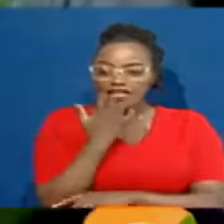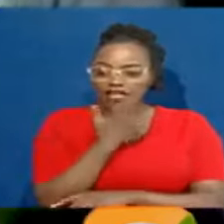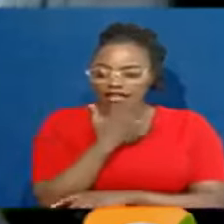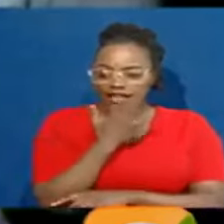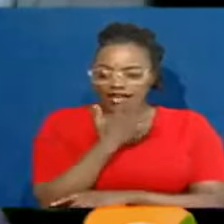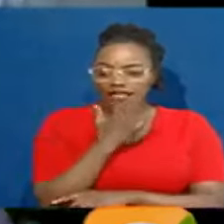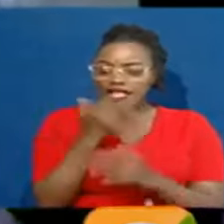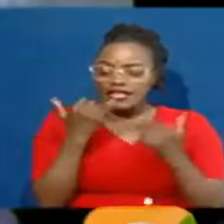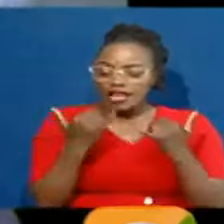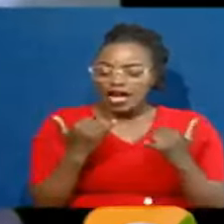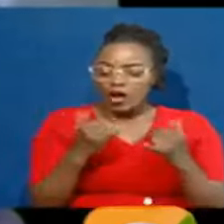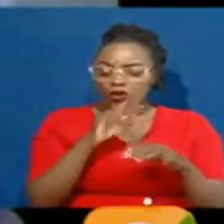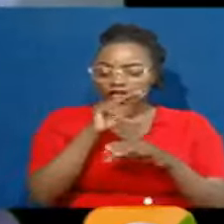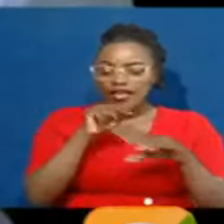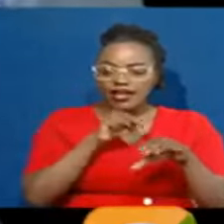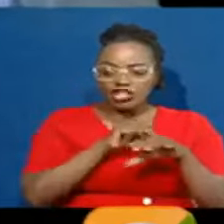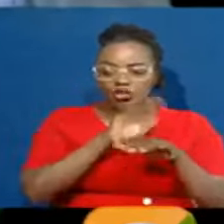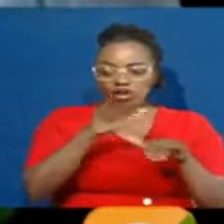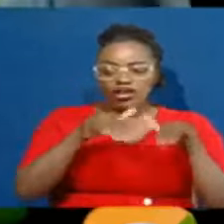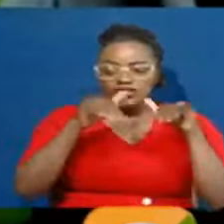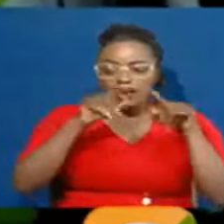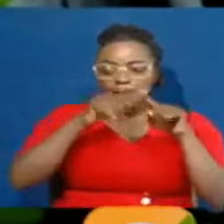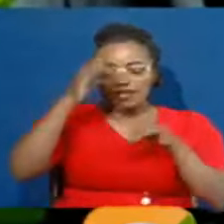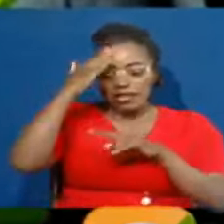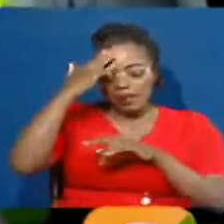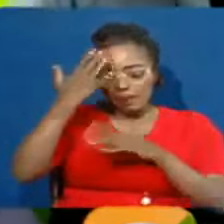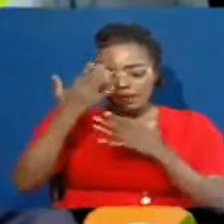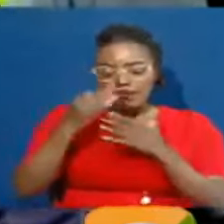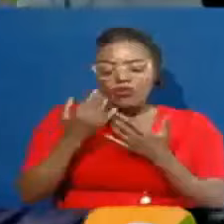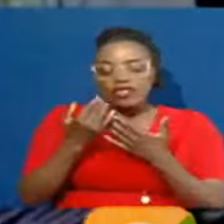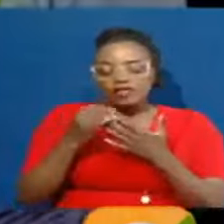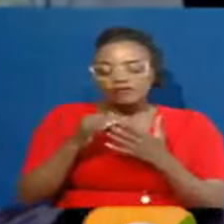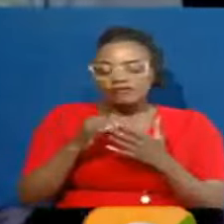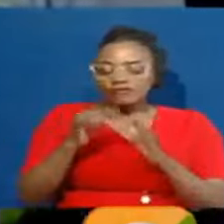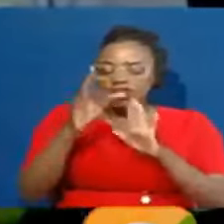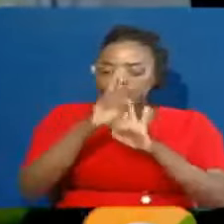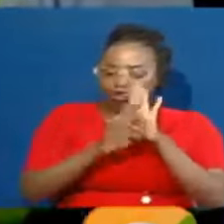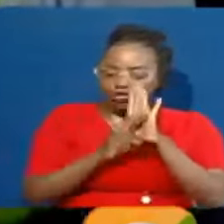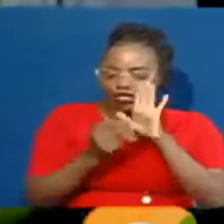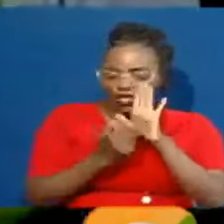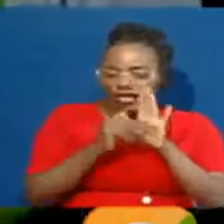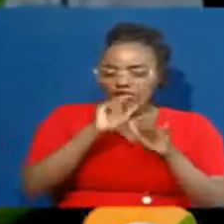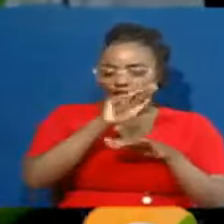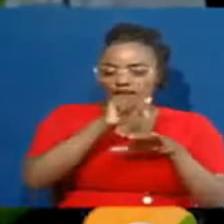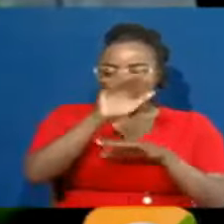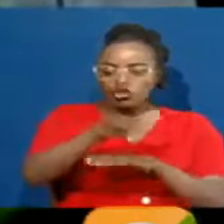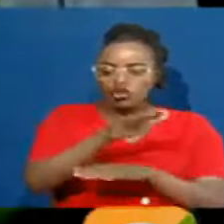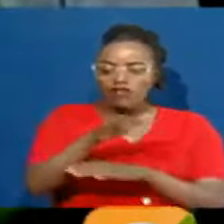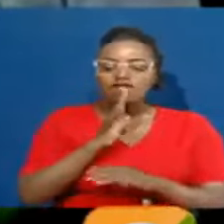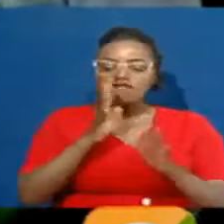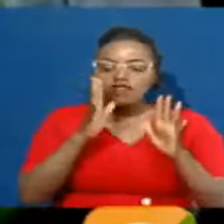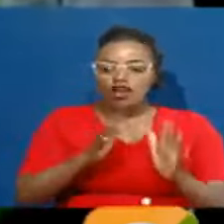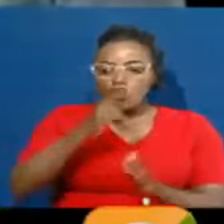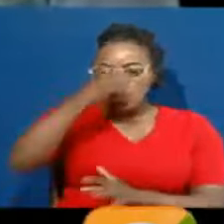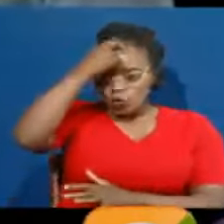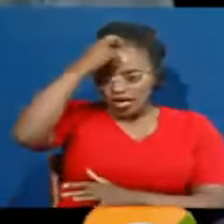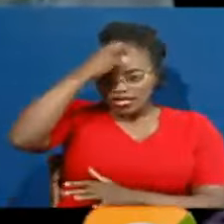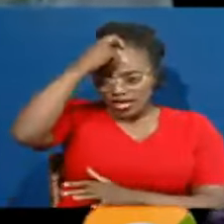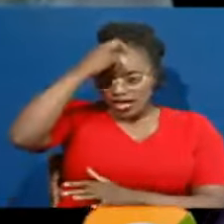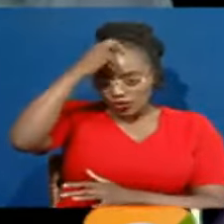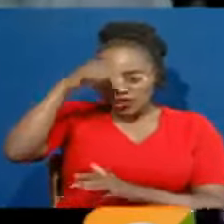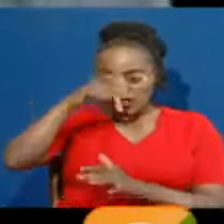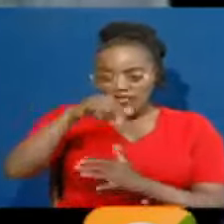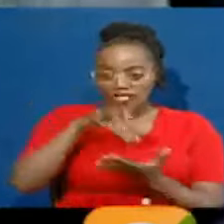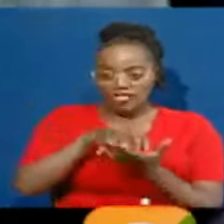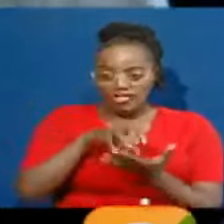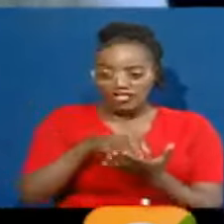Gachagua right in the National Assembly. But remember, according to the standing orders, the National Assembly Speaker Moses Wetangula, in this